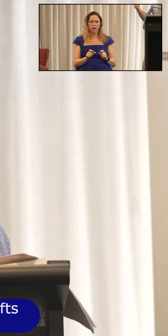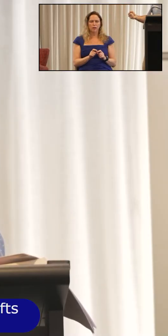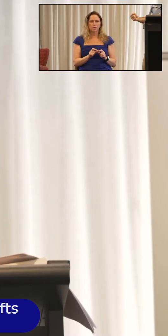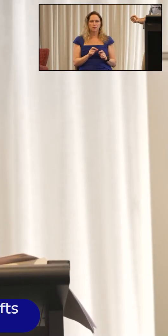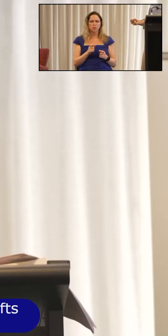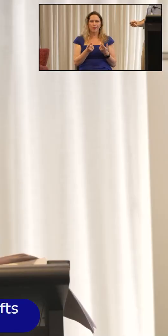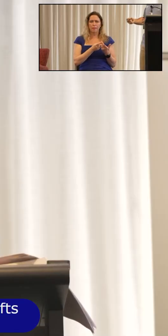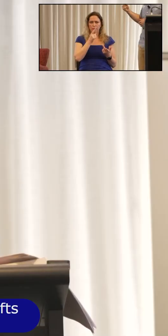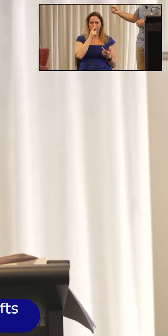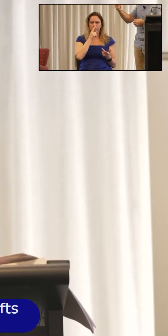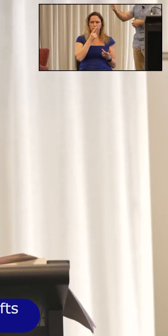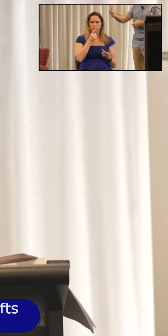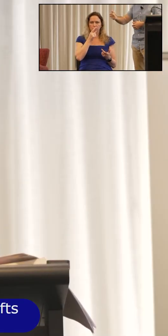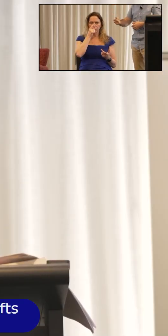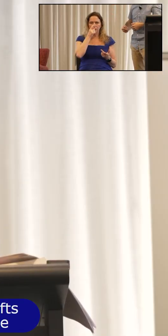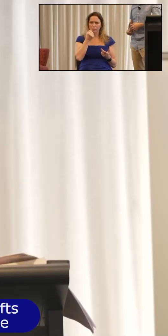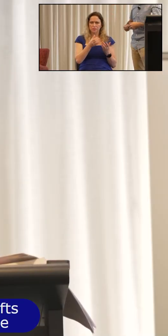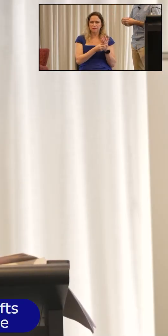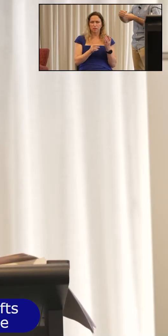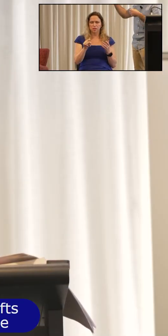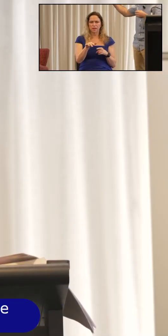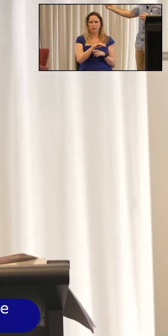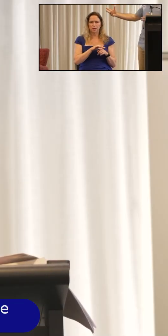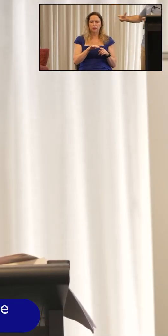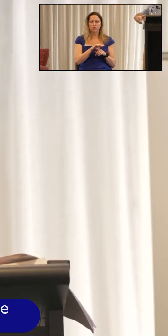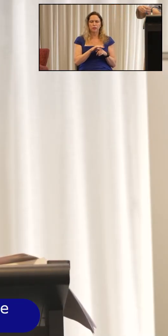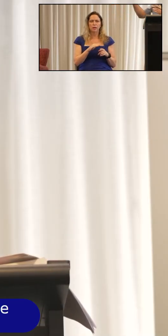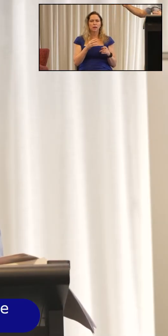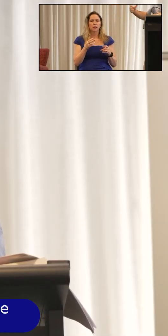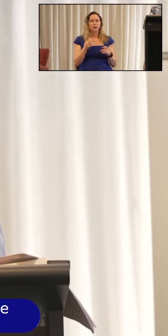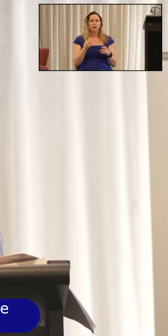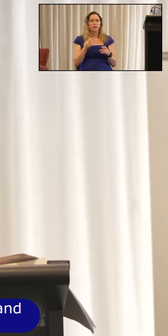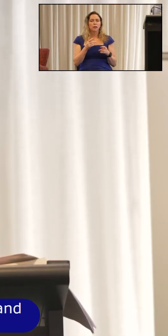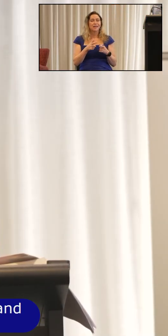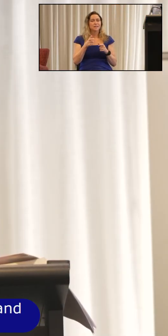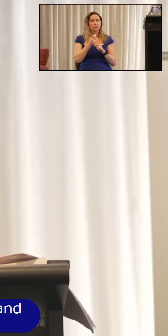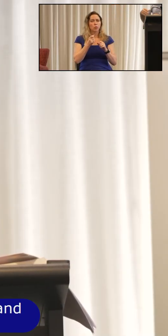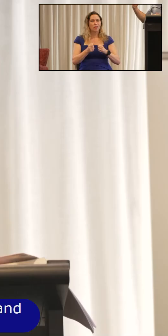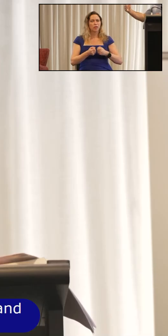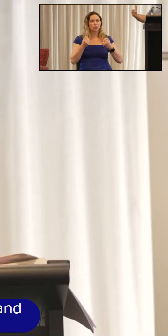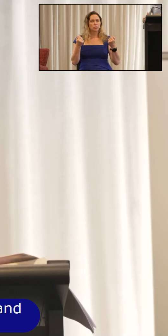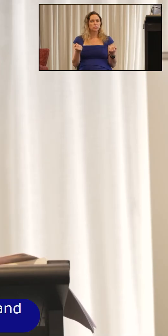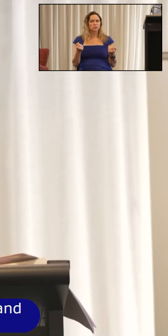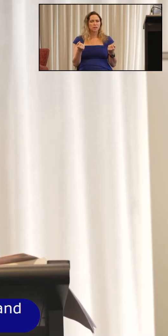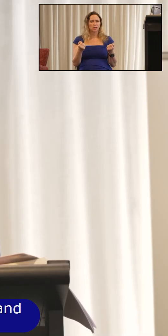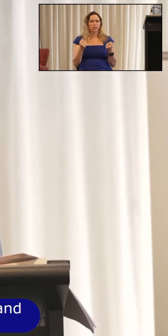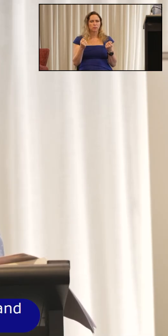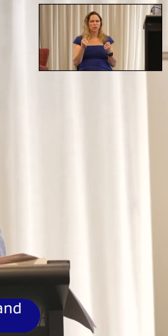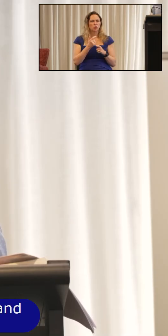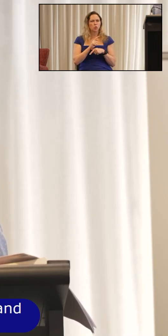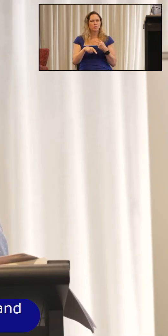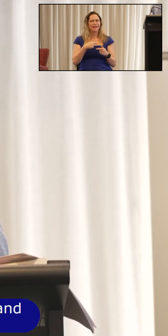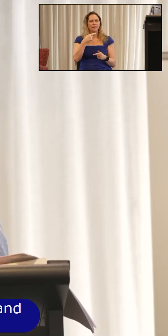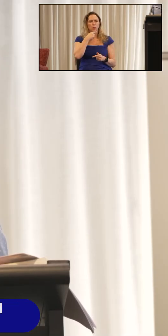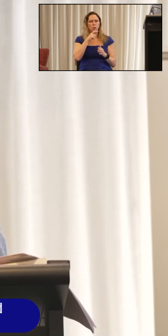things that we know about? Even the carrying of the newspaper can be turned into something, and it's allowed Dan to bring those gifts to community